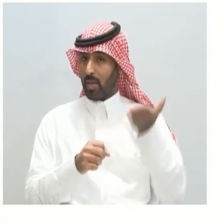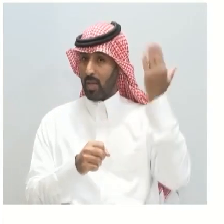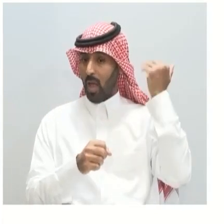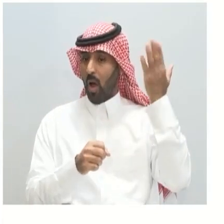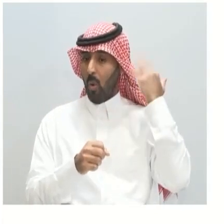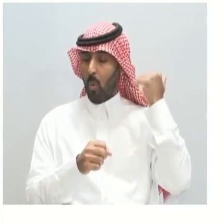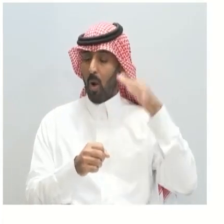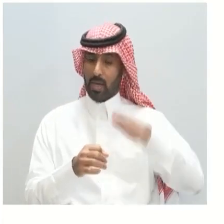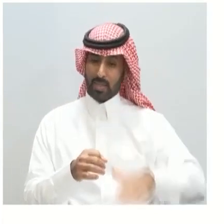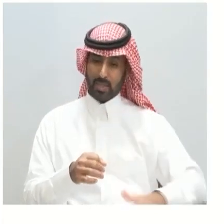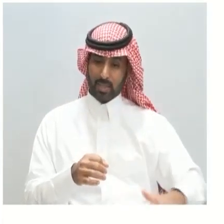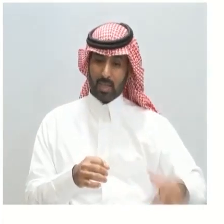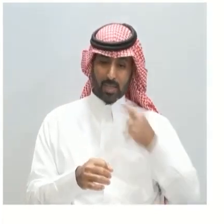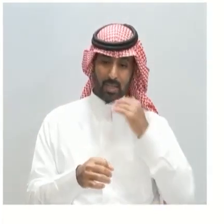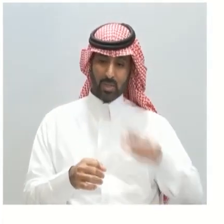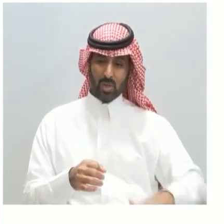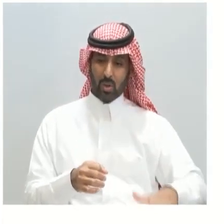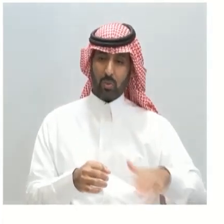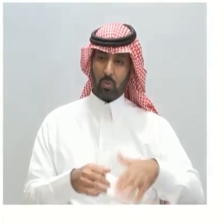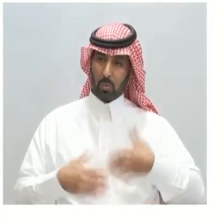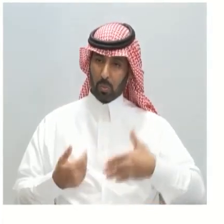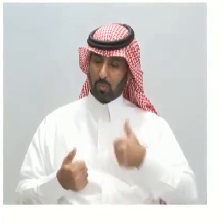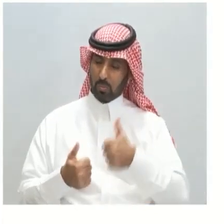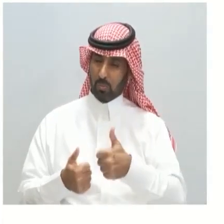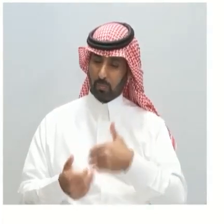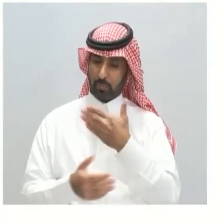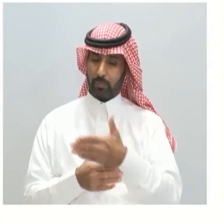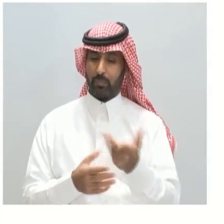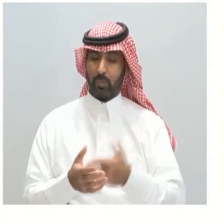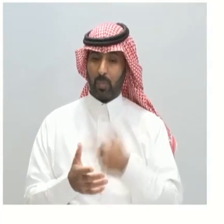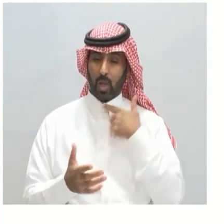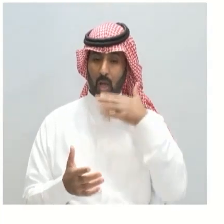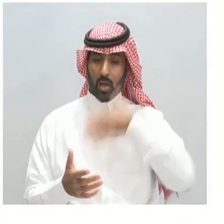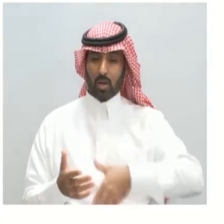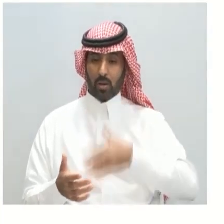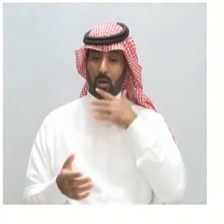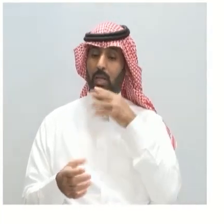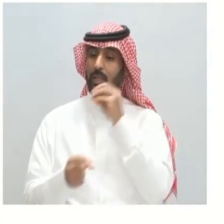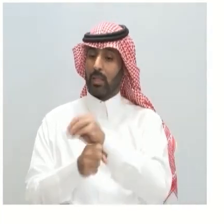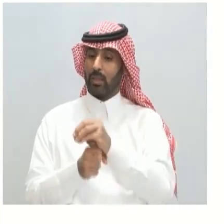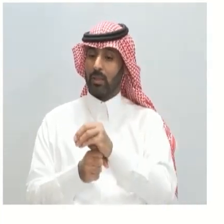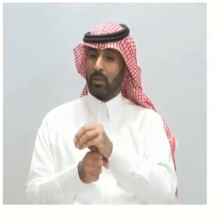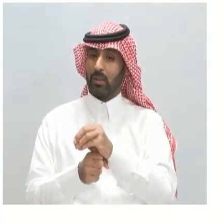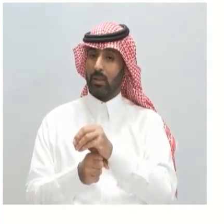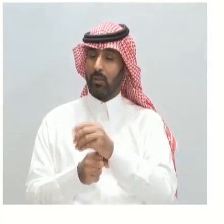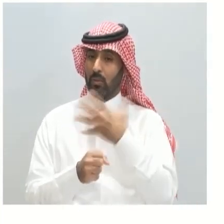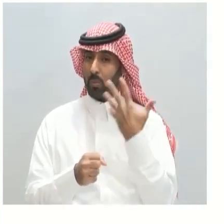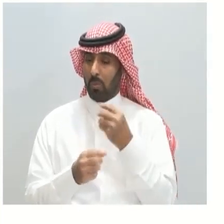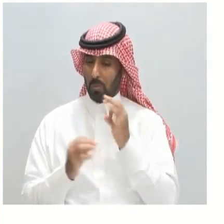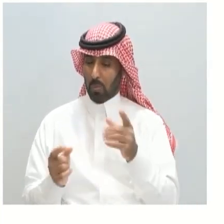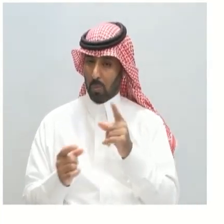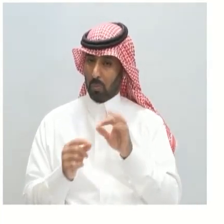we're describing the story here. On the other hand, my grandfather tells